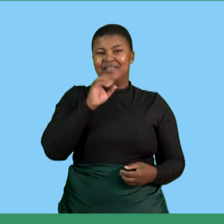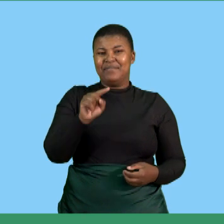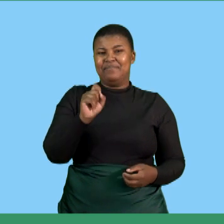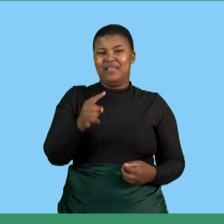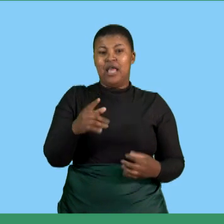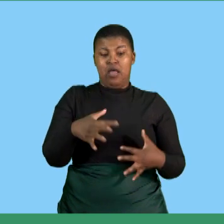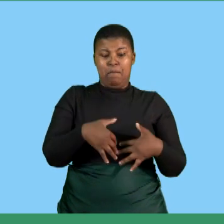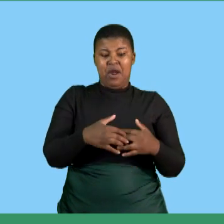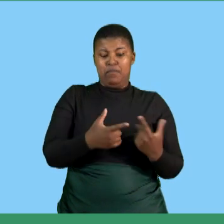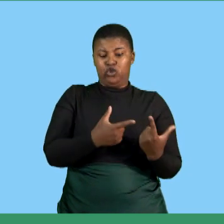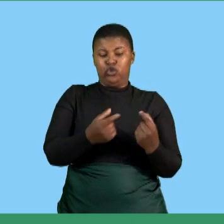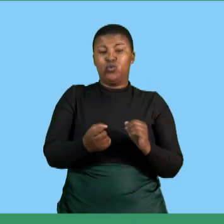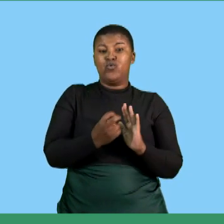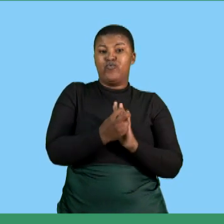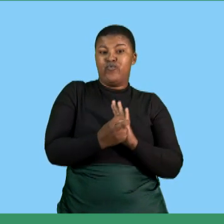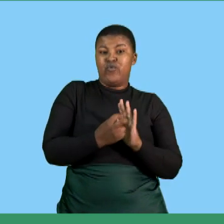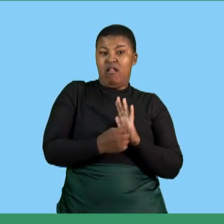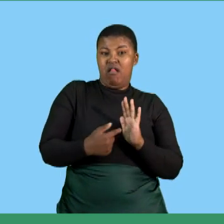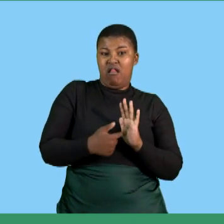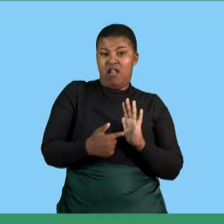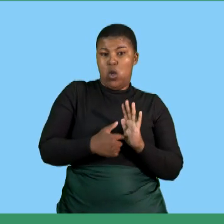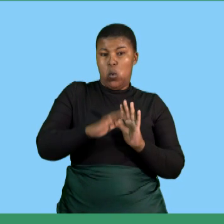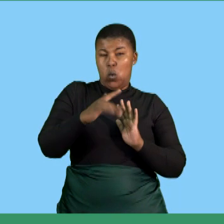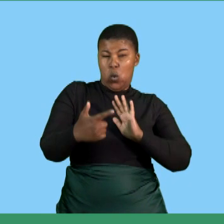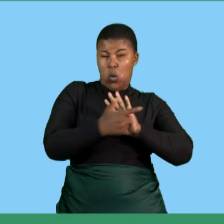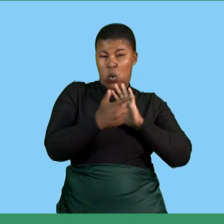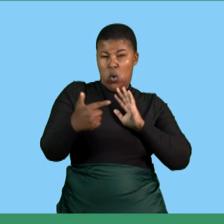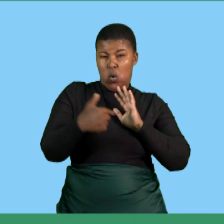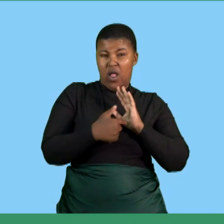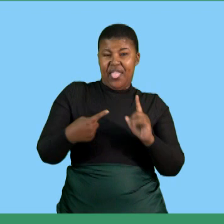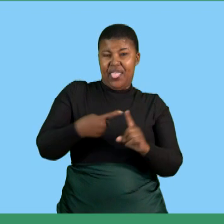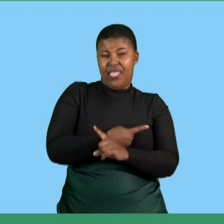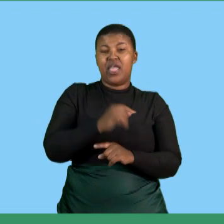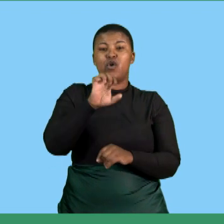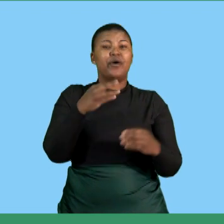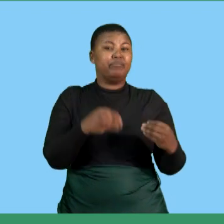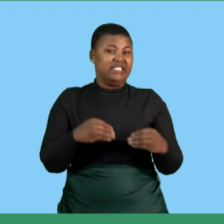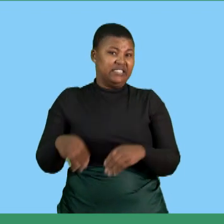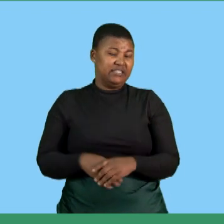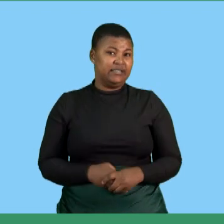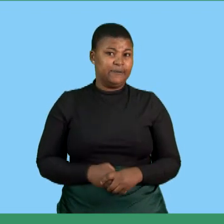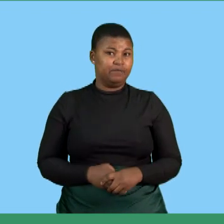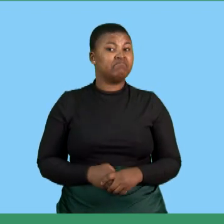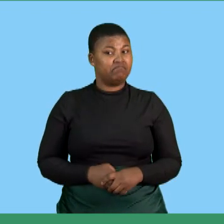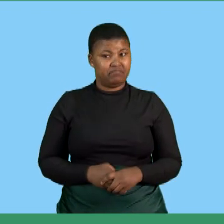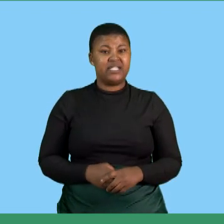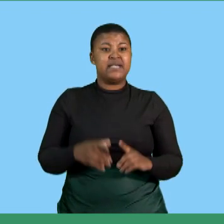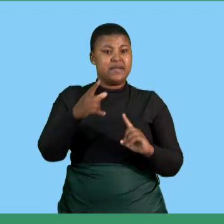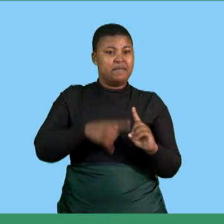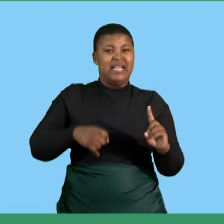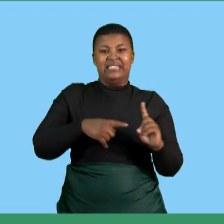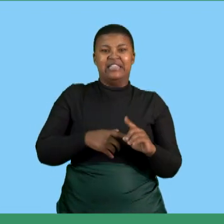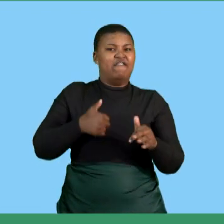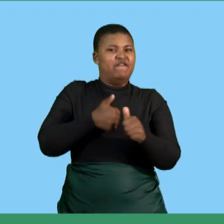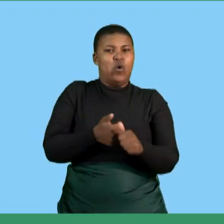the implementation of a law or a specific rule in your business. So somebody